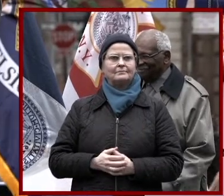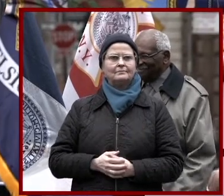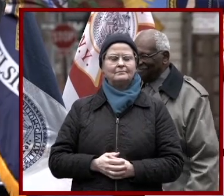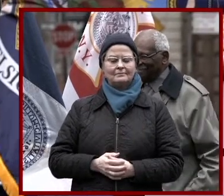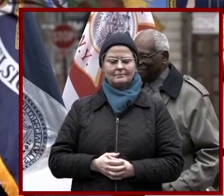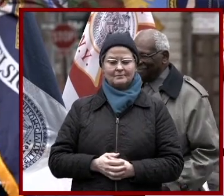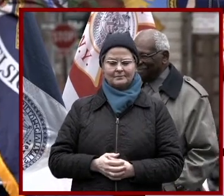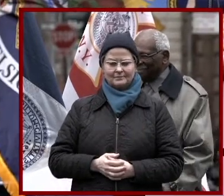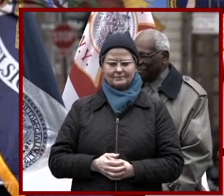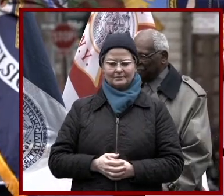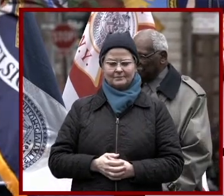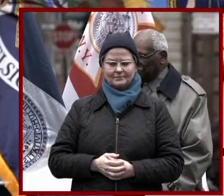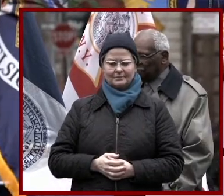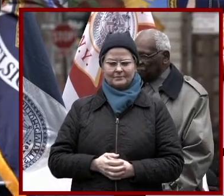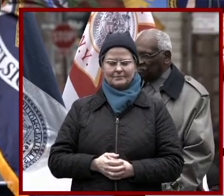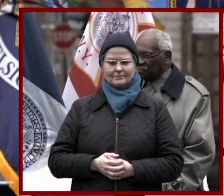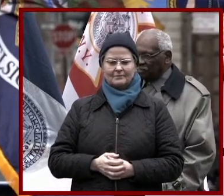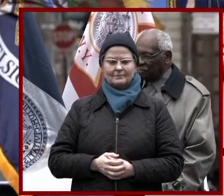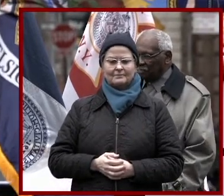like me.